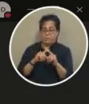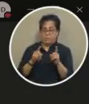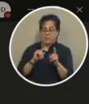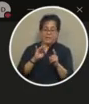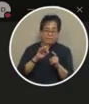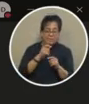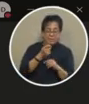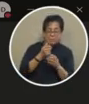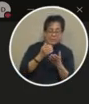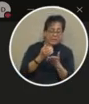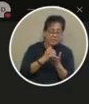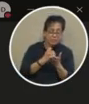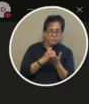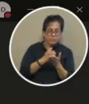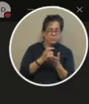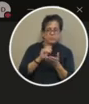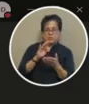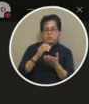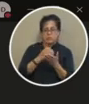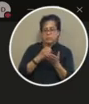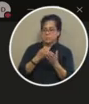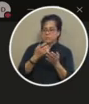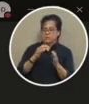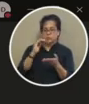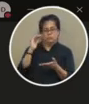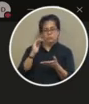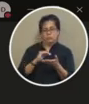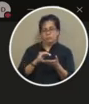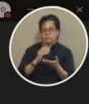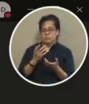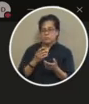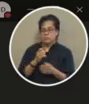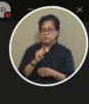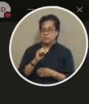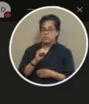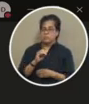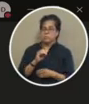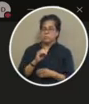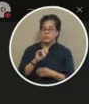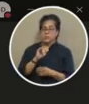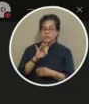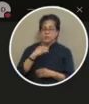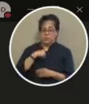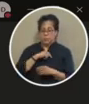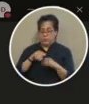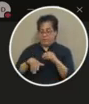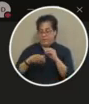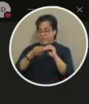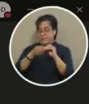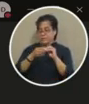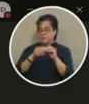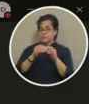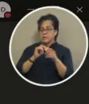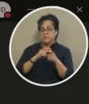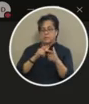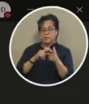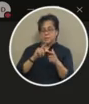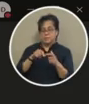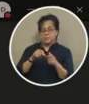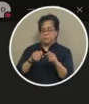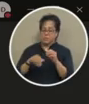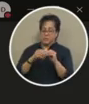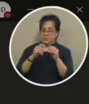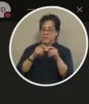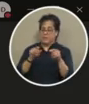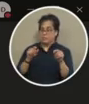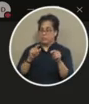drastically reduced over the last month. And so, if we're going to add that, I think it would be important to add language